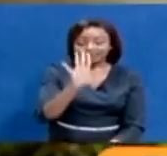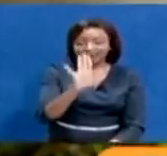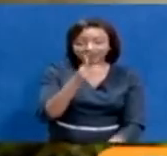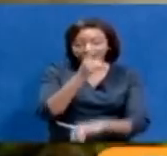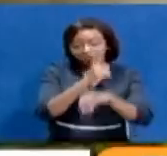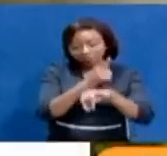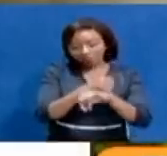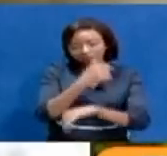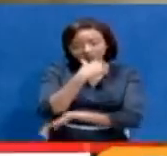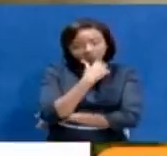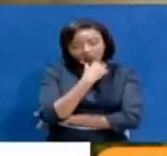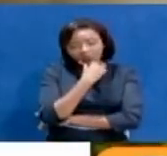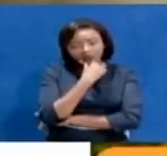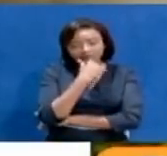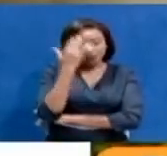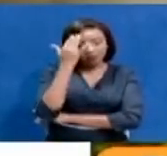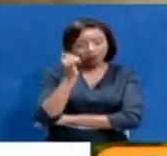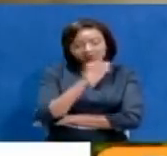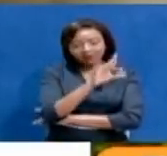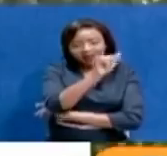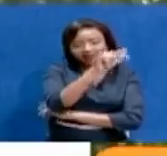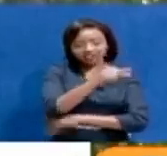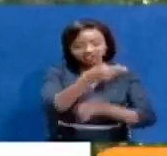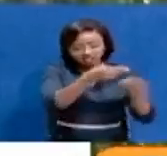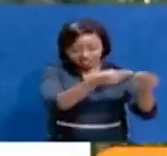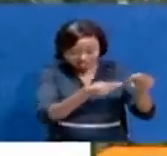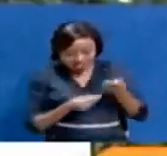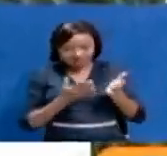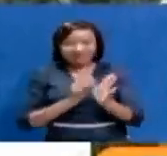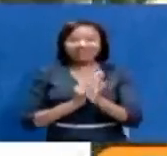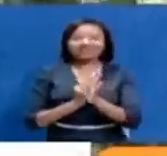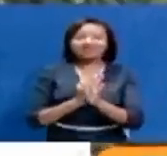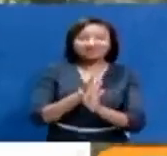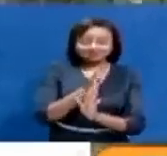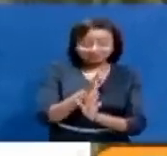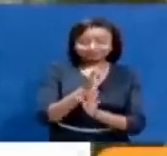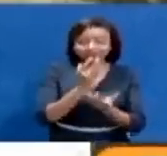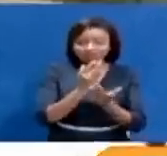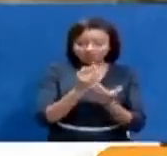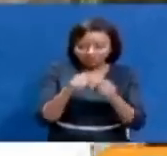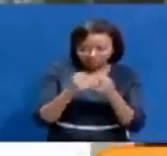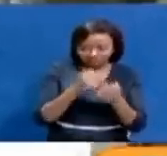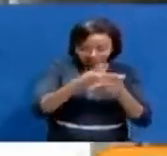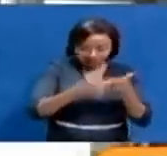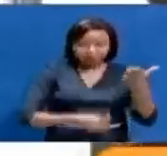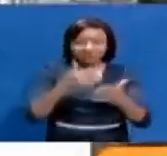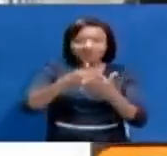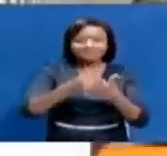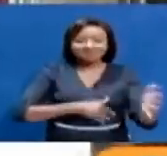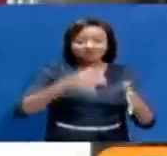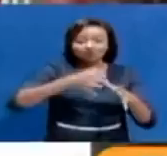why the AG did not bring the intelligence report as evidence to the High Court before it ruled that the